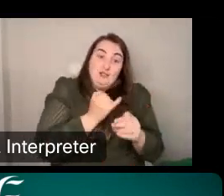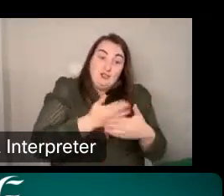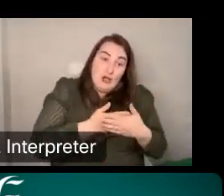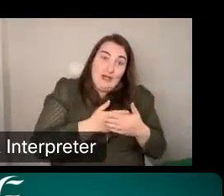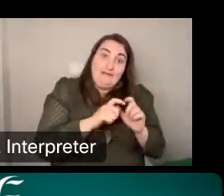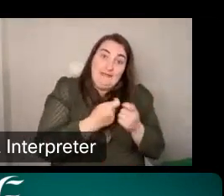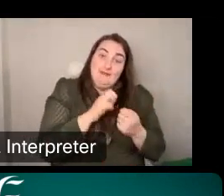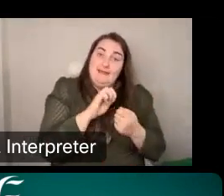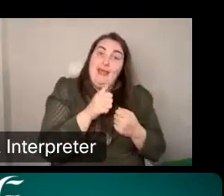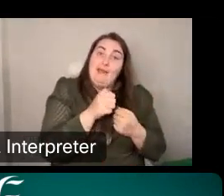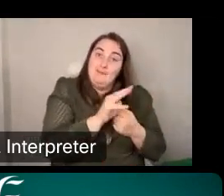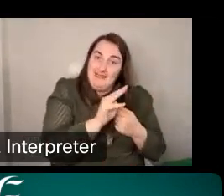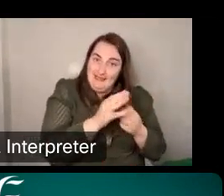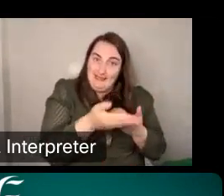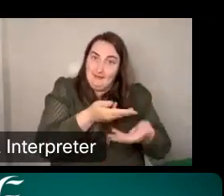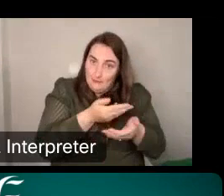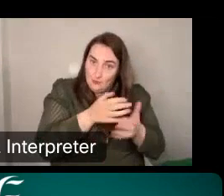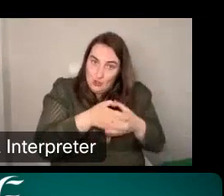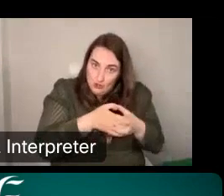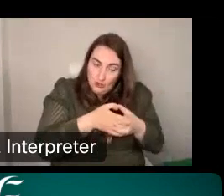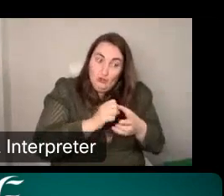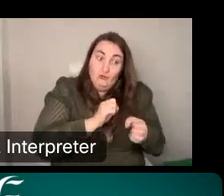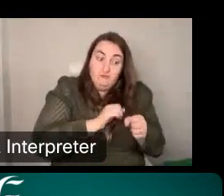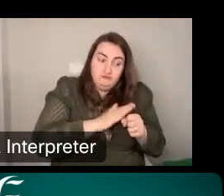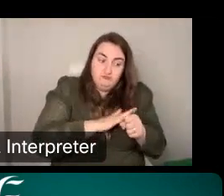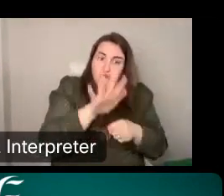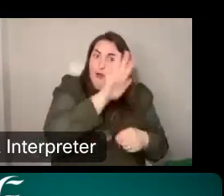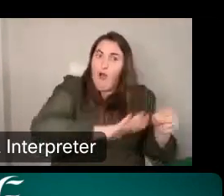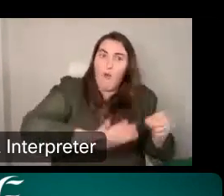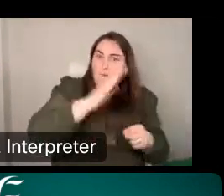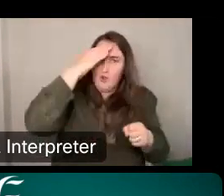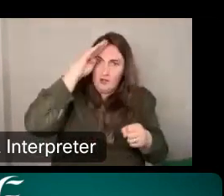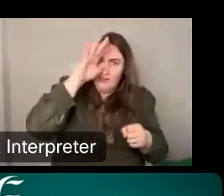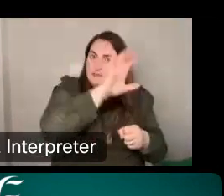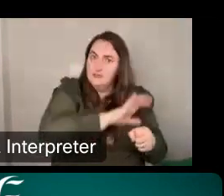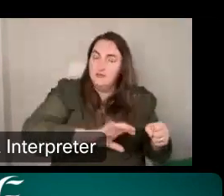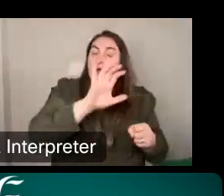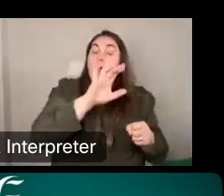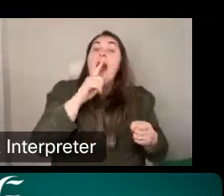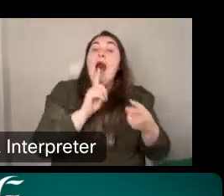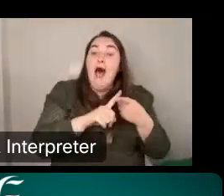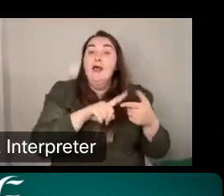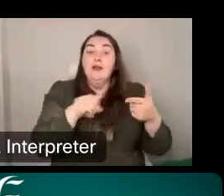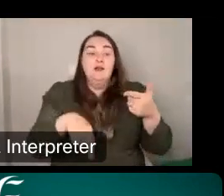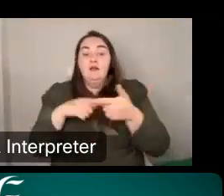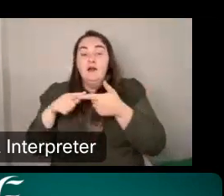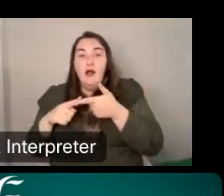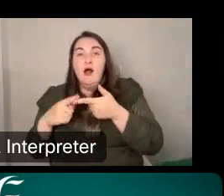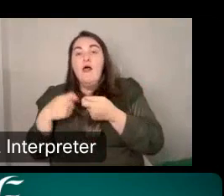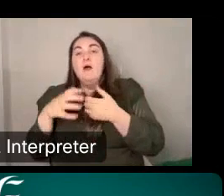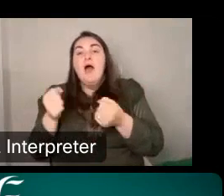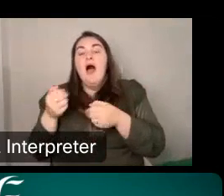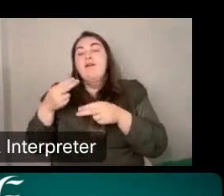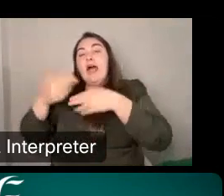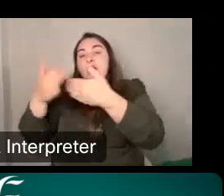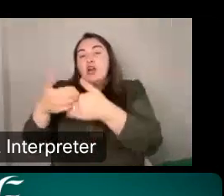EAP counsellor therapists spread out around the country. And we also have a large external